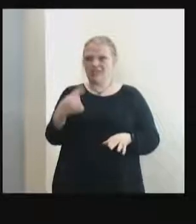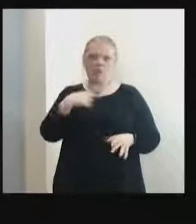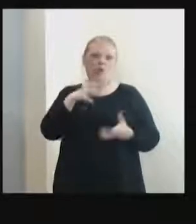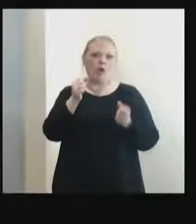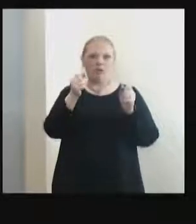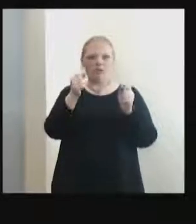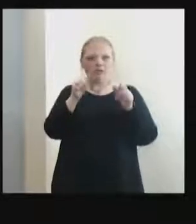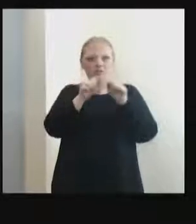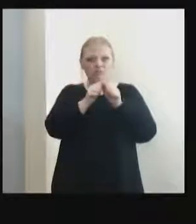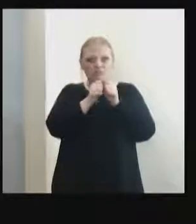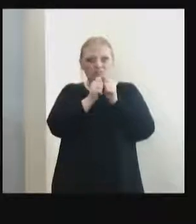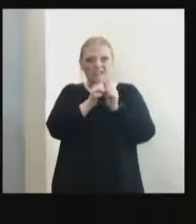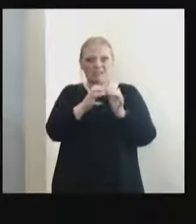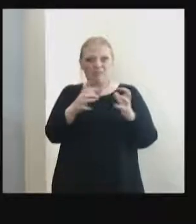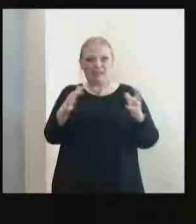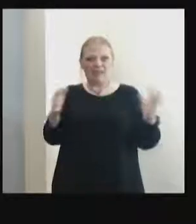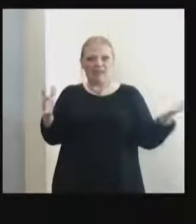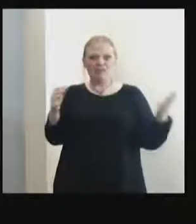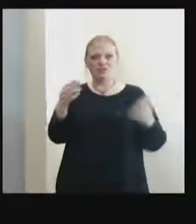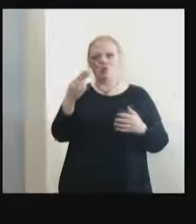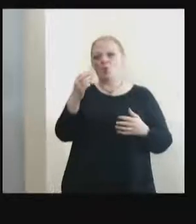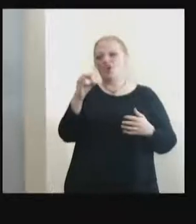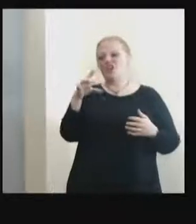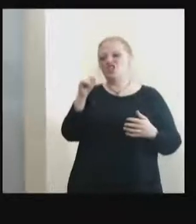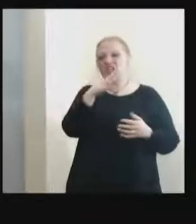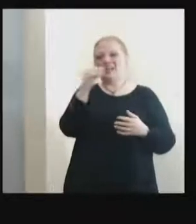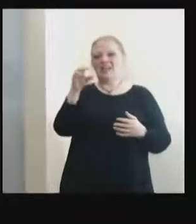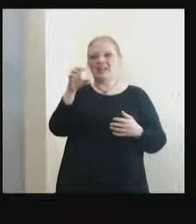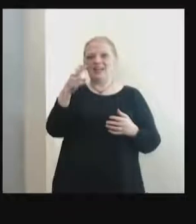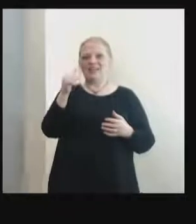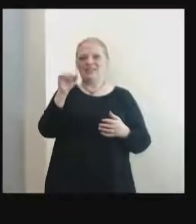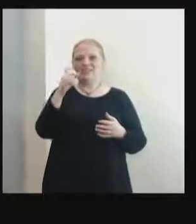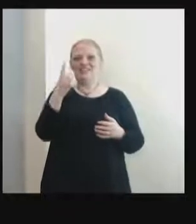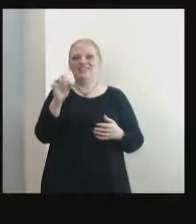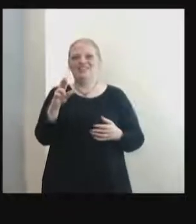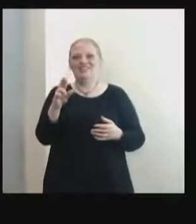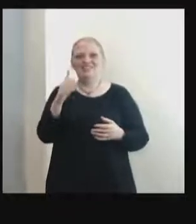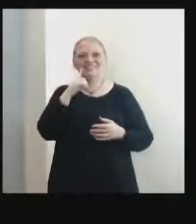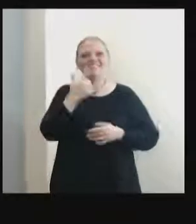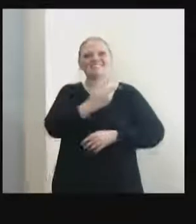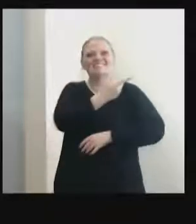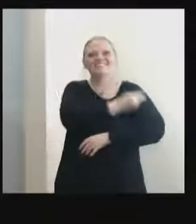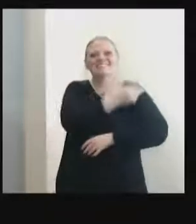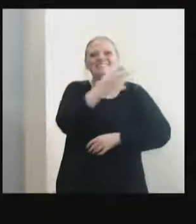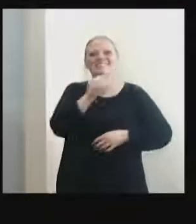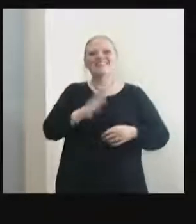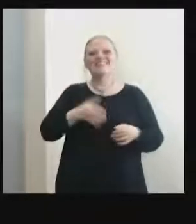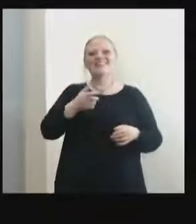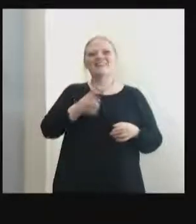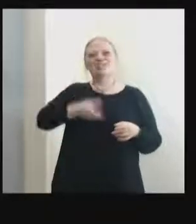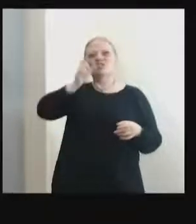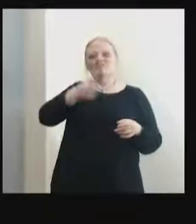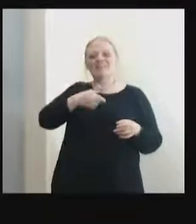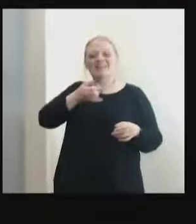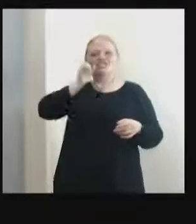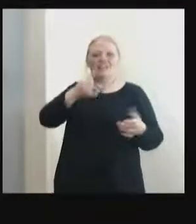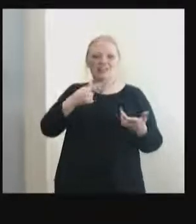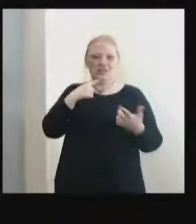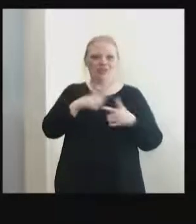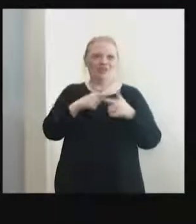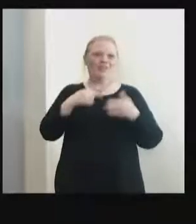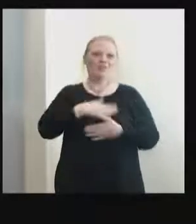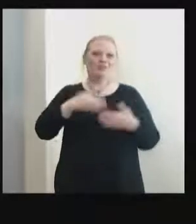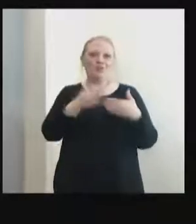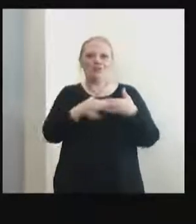breweries in the area. Shot and a chaser. Get your shot in the arm, get a chaser of beer, and then enjoy the rest of the day.